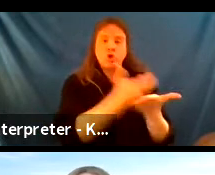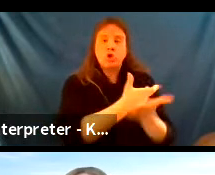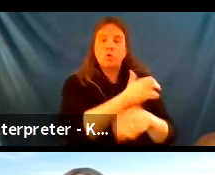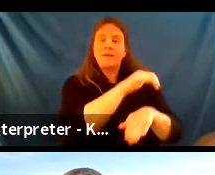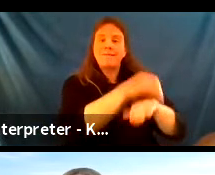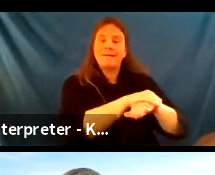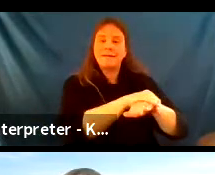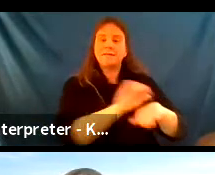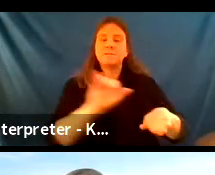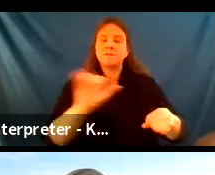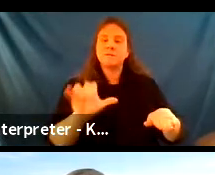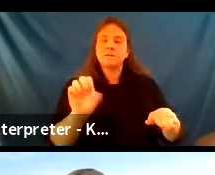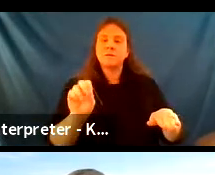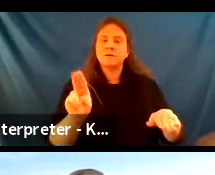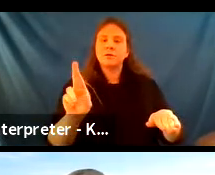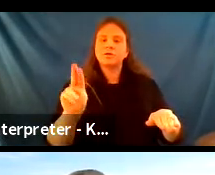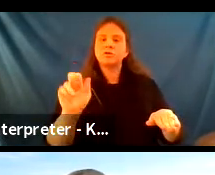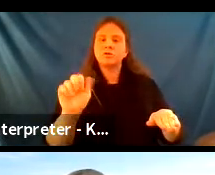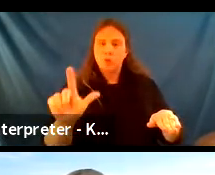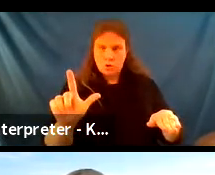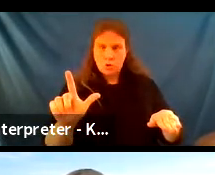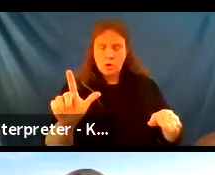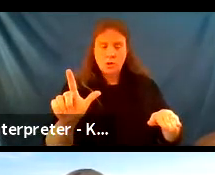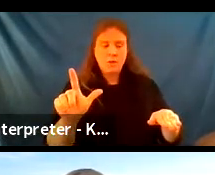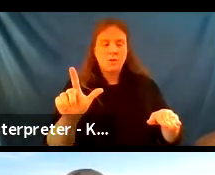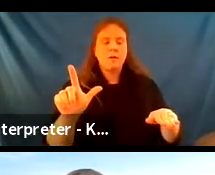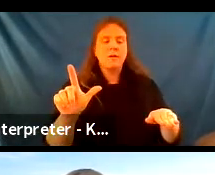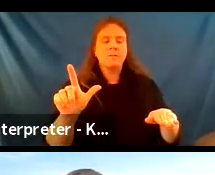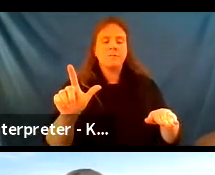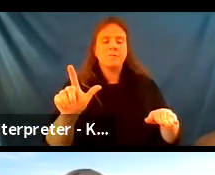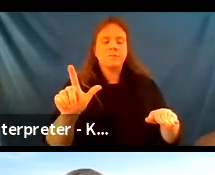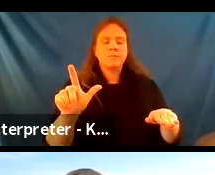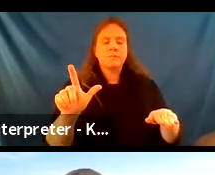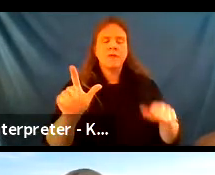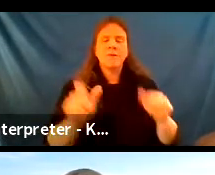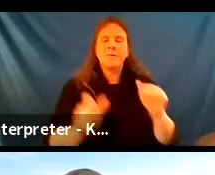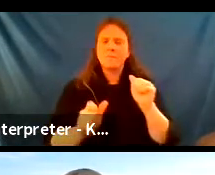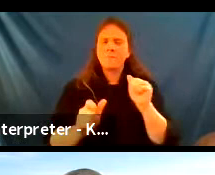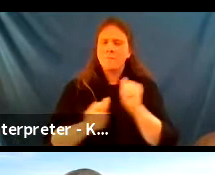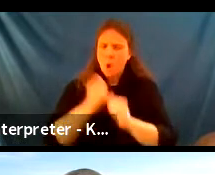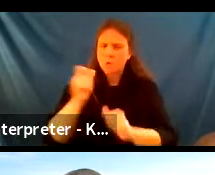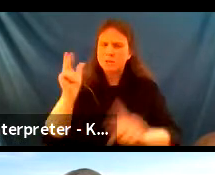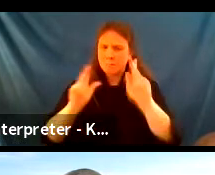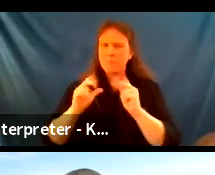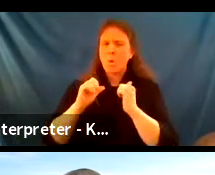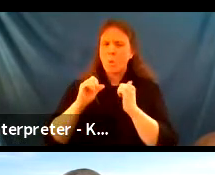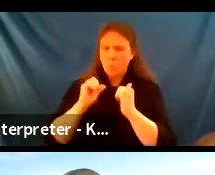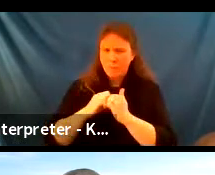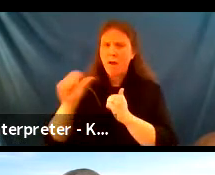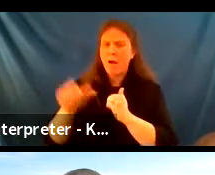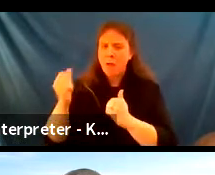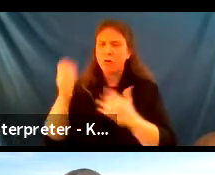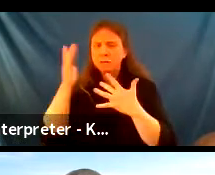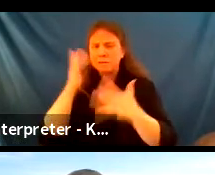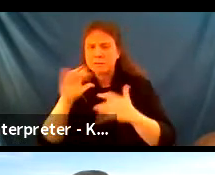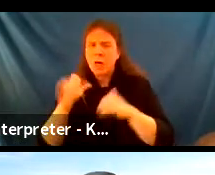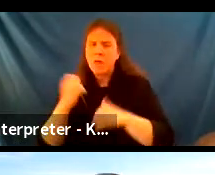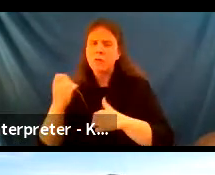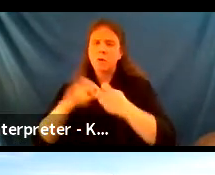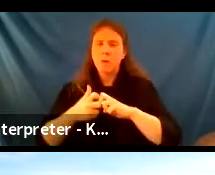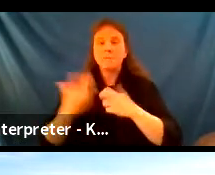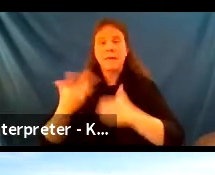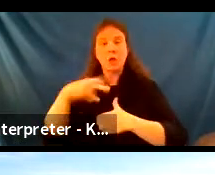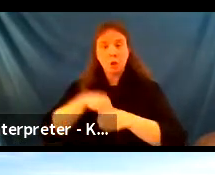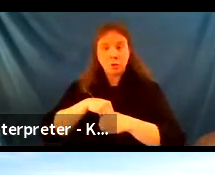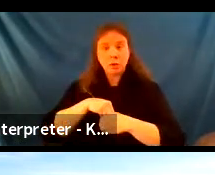but essentially a large proportion of the individuals with comorbidities included things like obesity, respiratory and